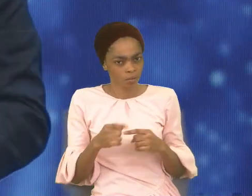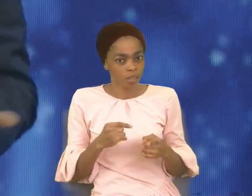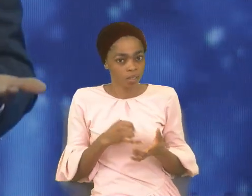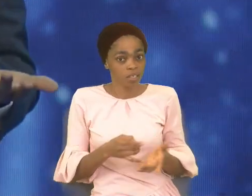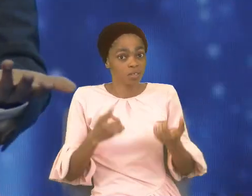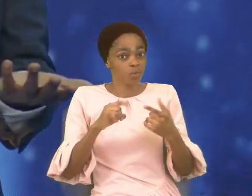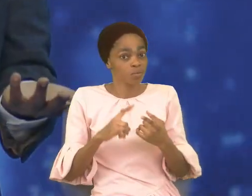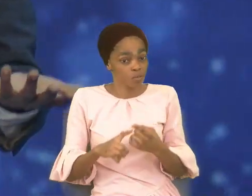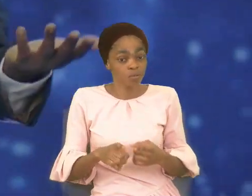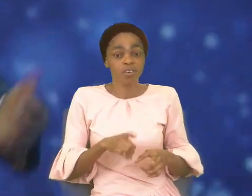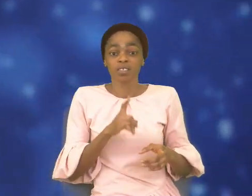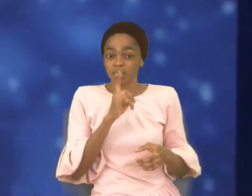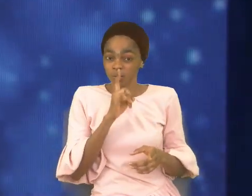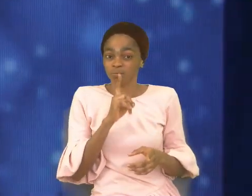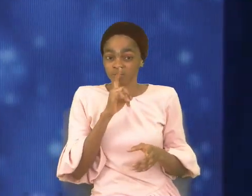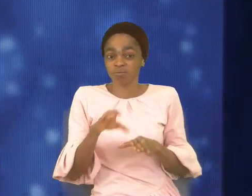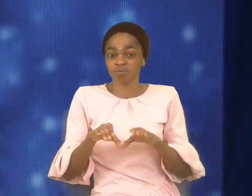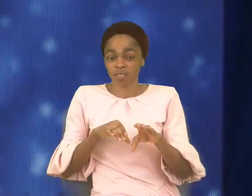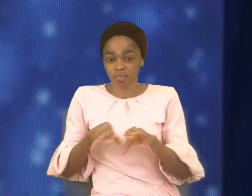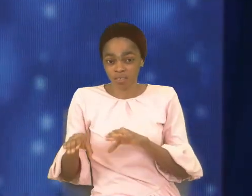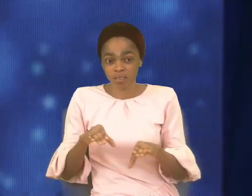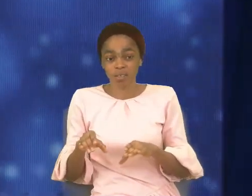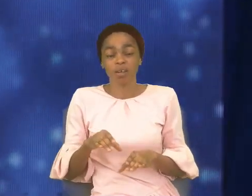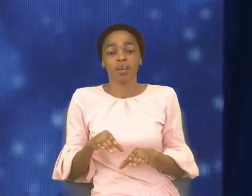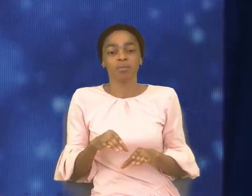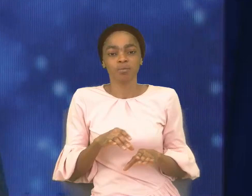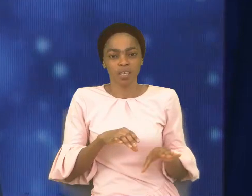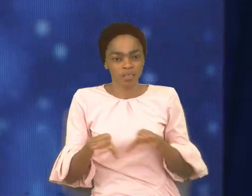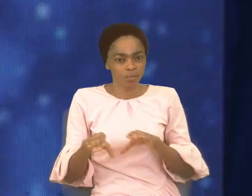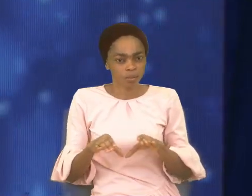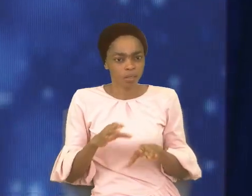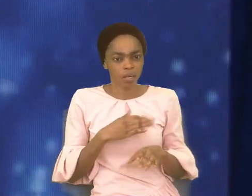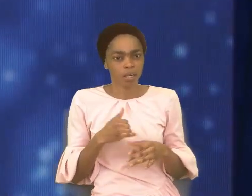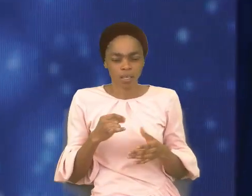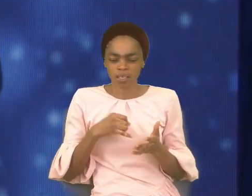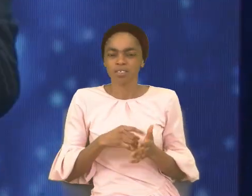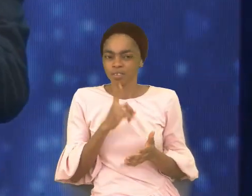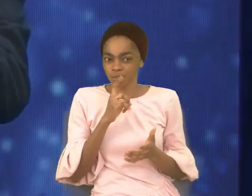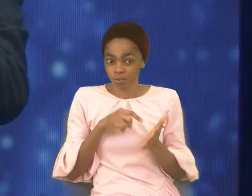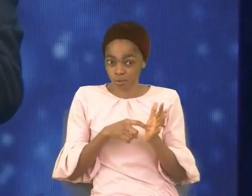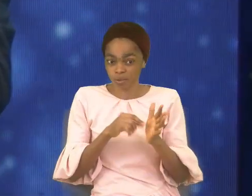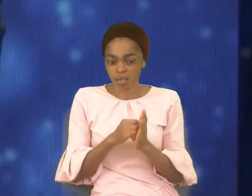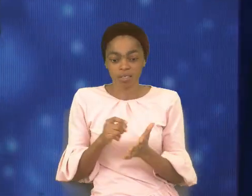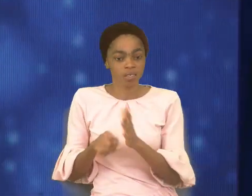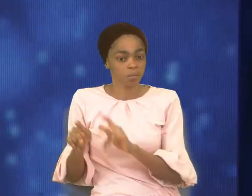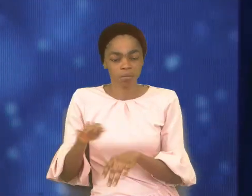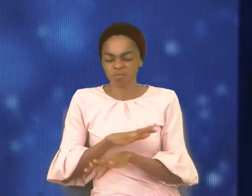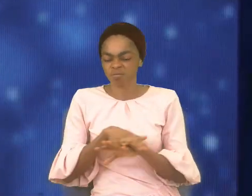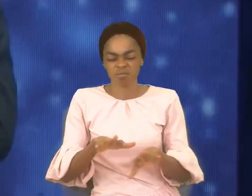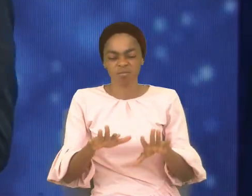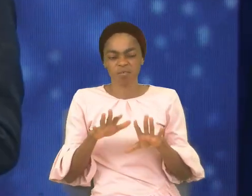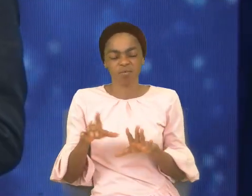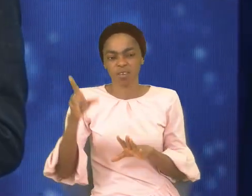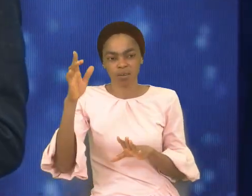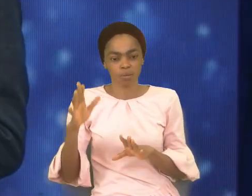road, it really shows they do not fear God, they fear not the Lord. Neither do they